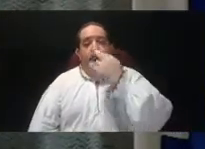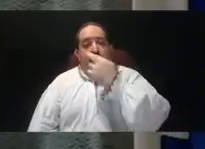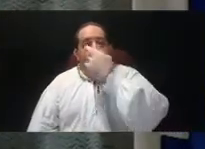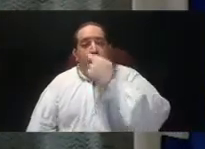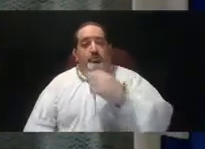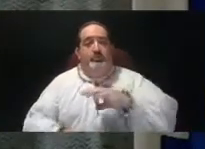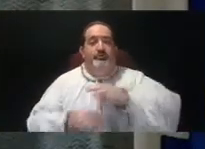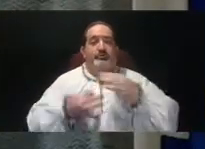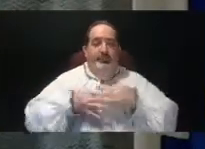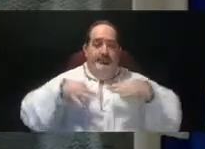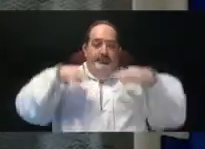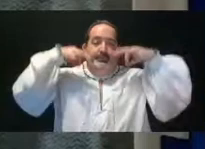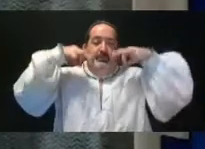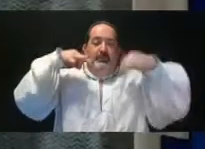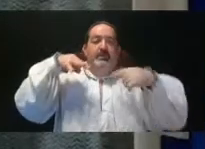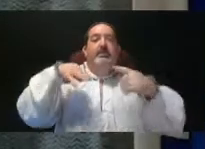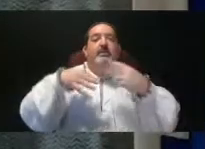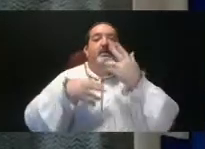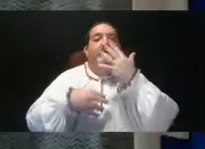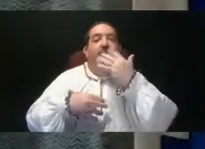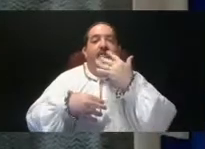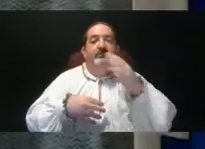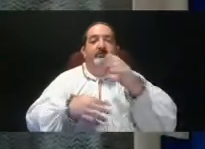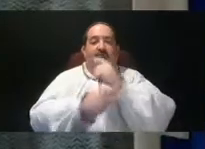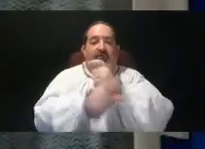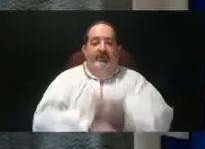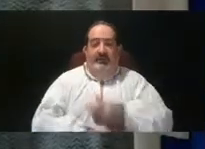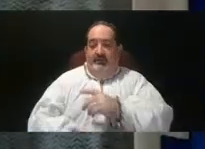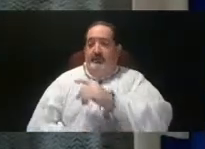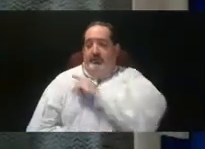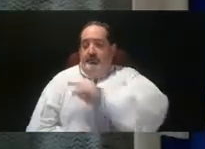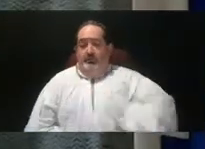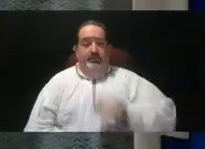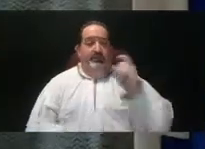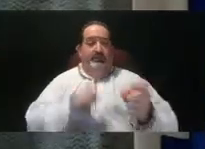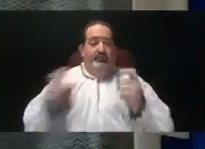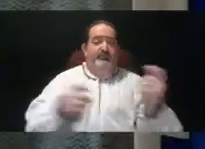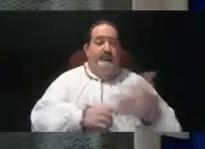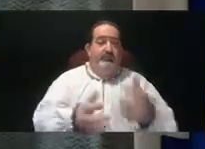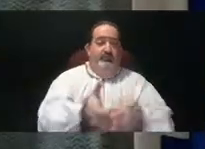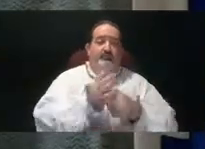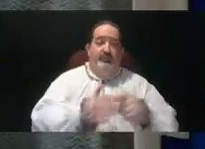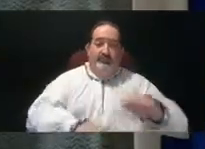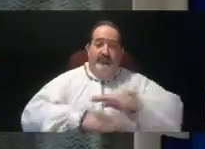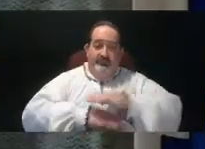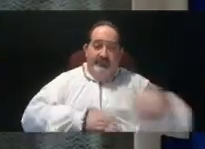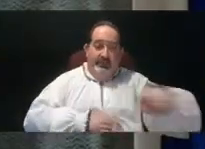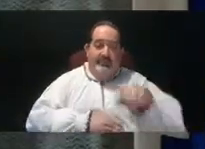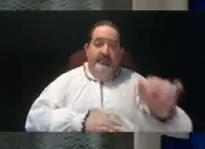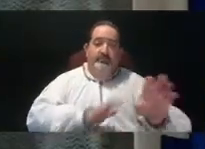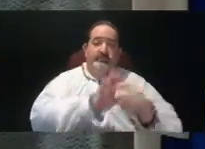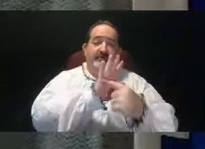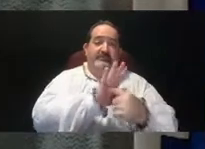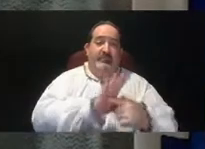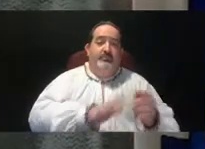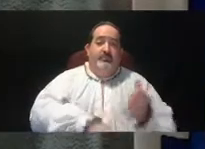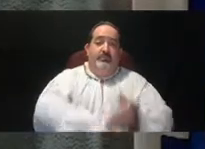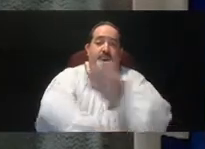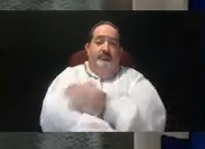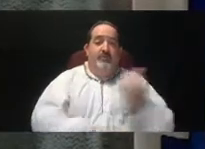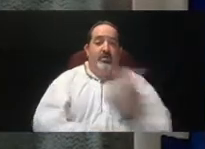Queen to such as she finds courteous and gracious to all in the realm, and whose example enriches us